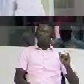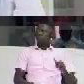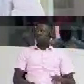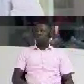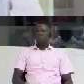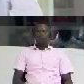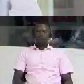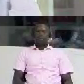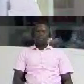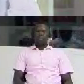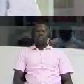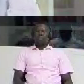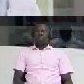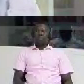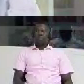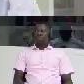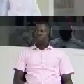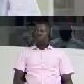I, Abdou Colley,